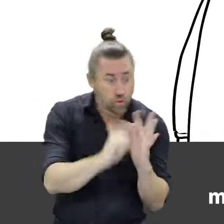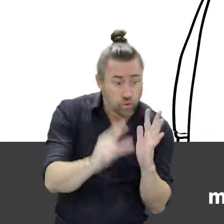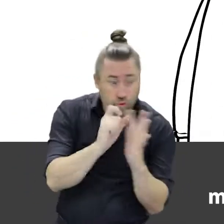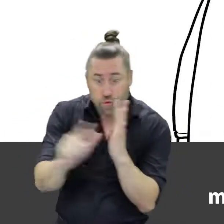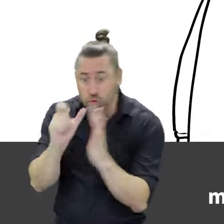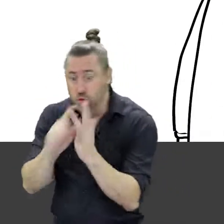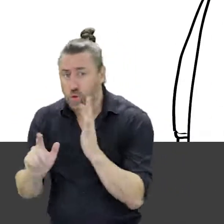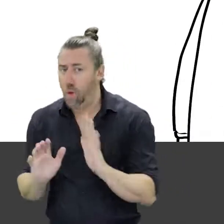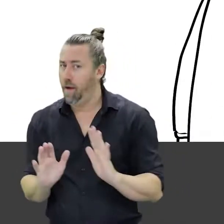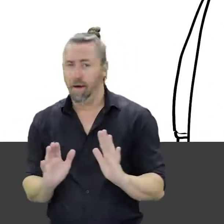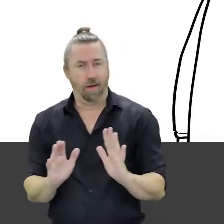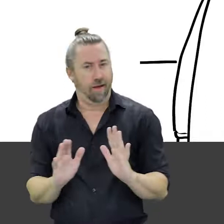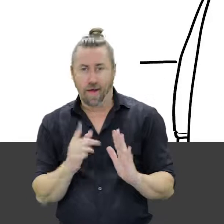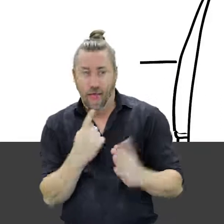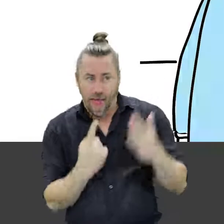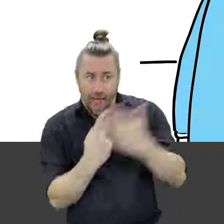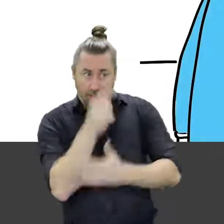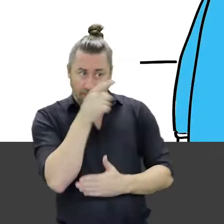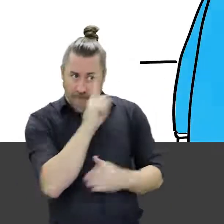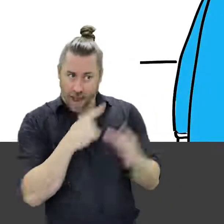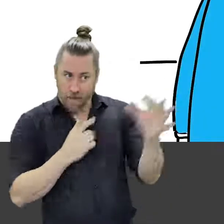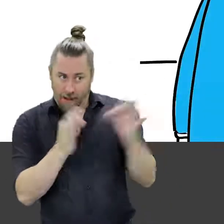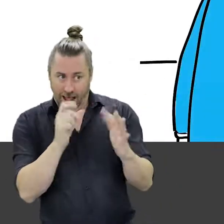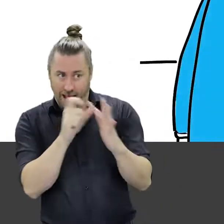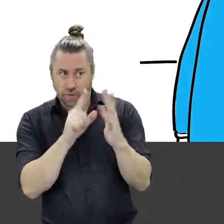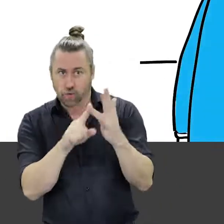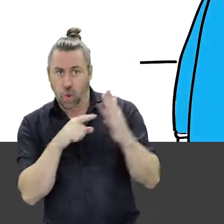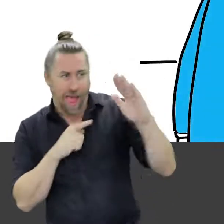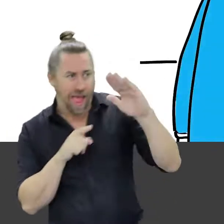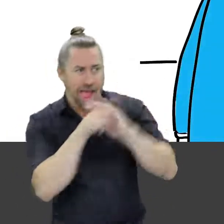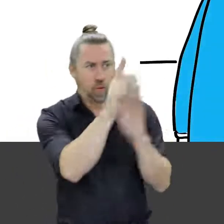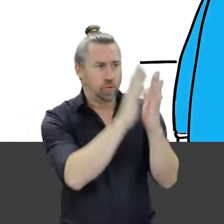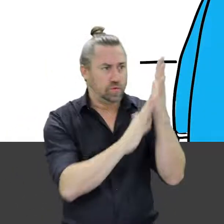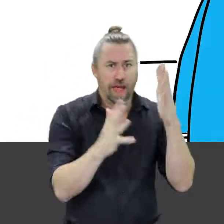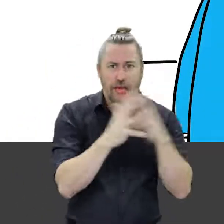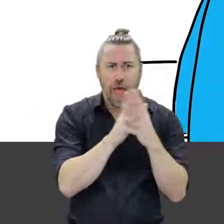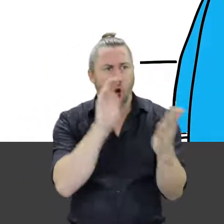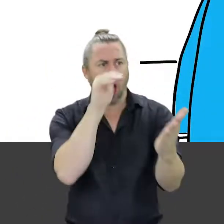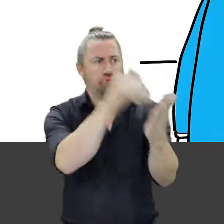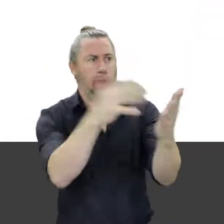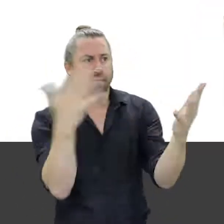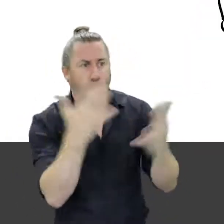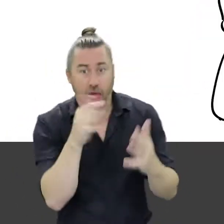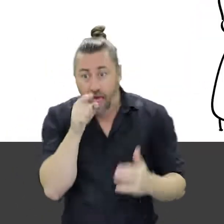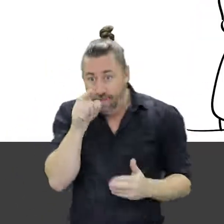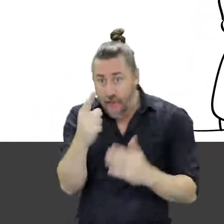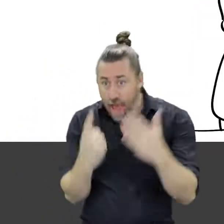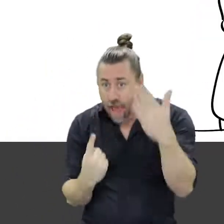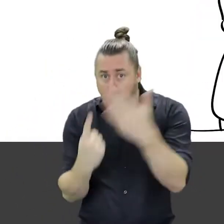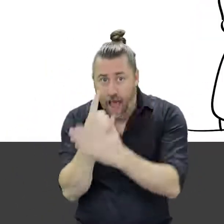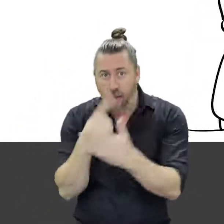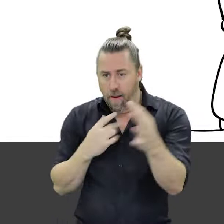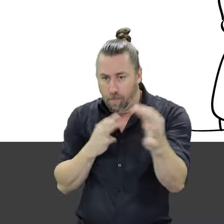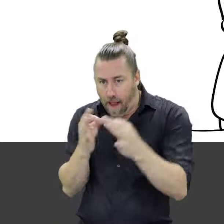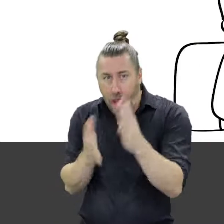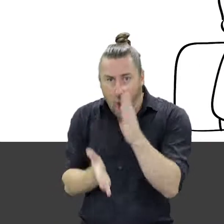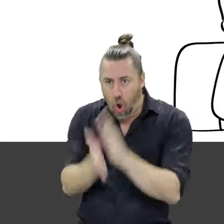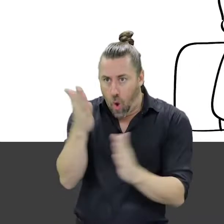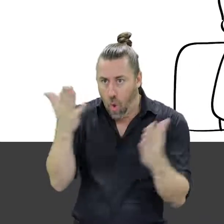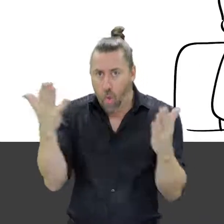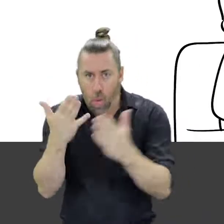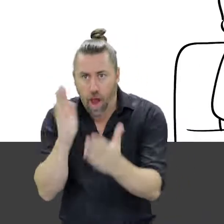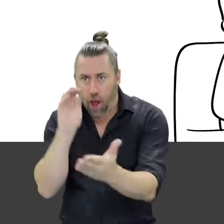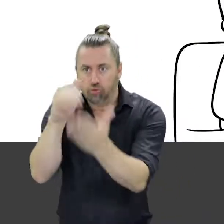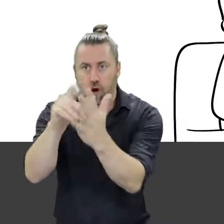and safety, your evacuation routes, and end destinations. You should discuss your plan, record